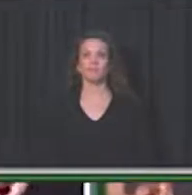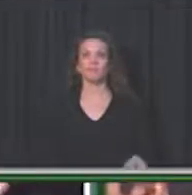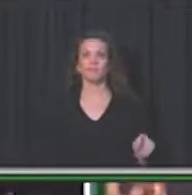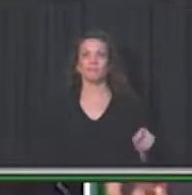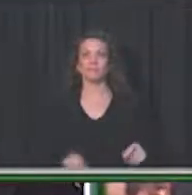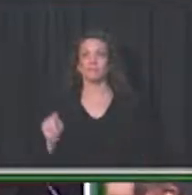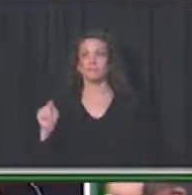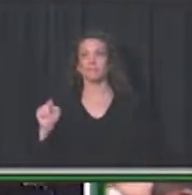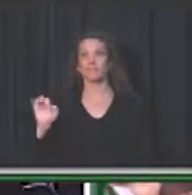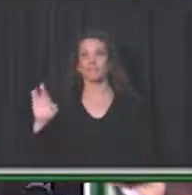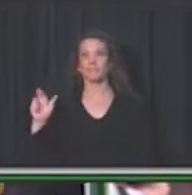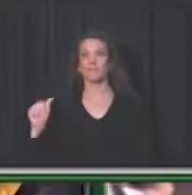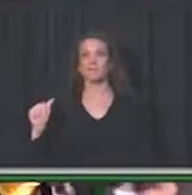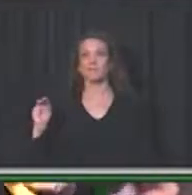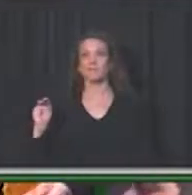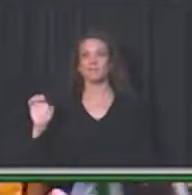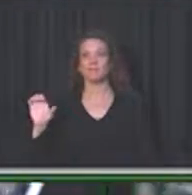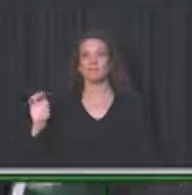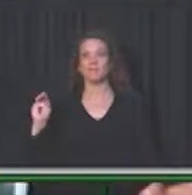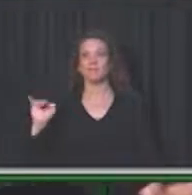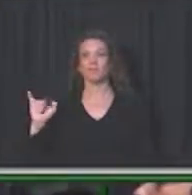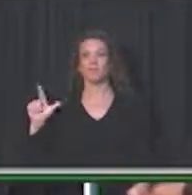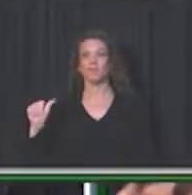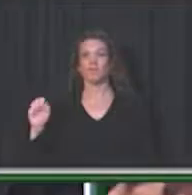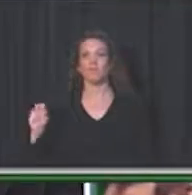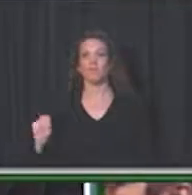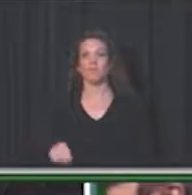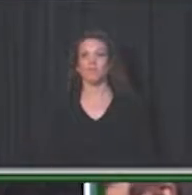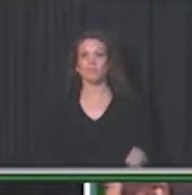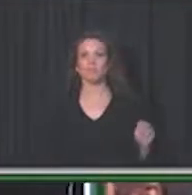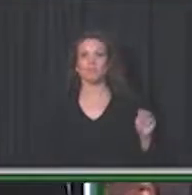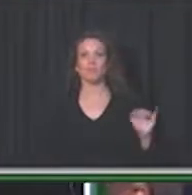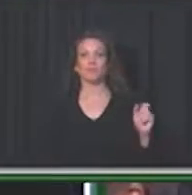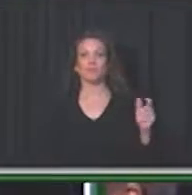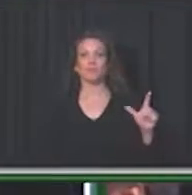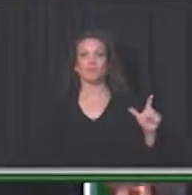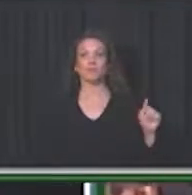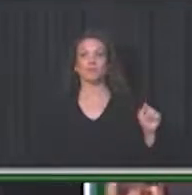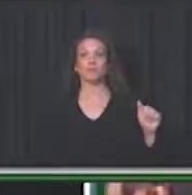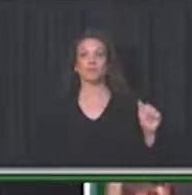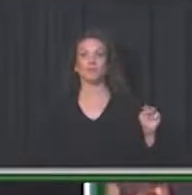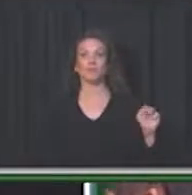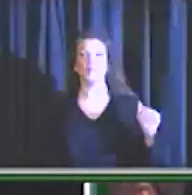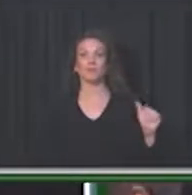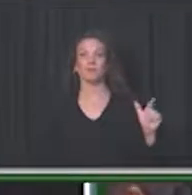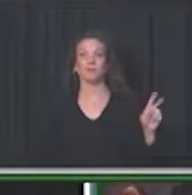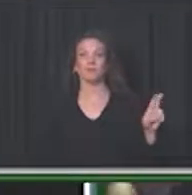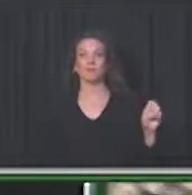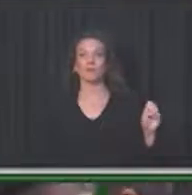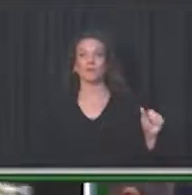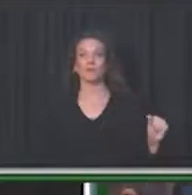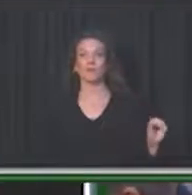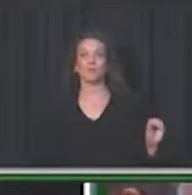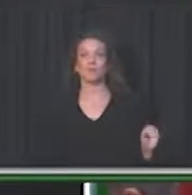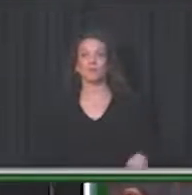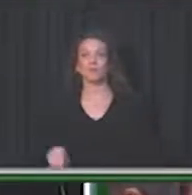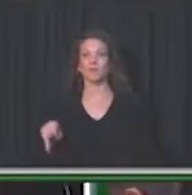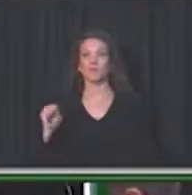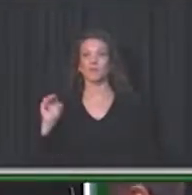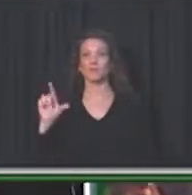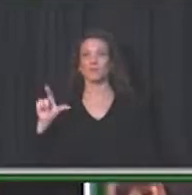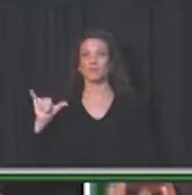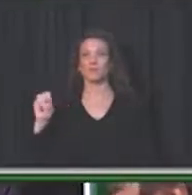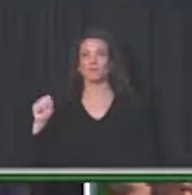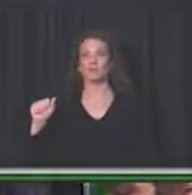Tiari McMillan. Michael Tamaloso. Elisa Piper.